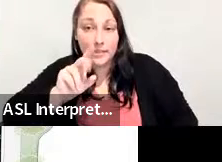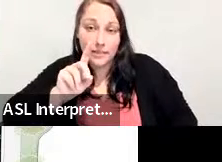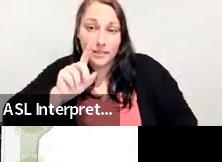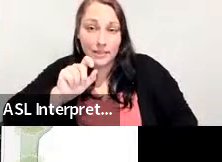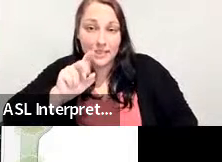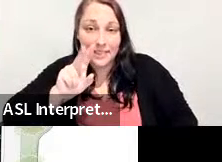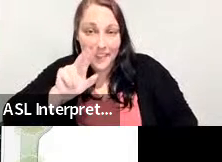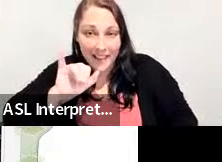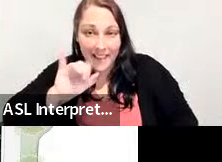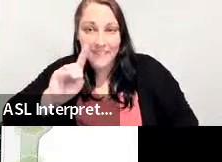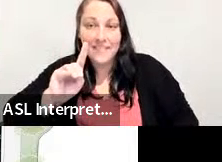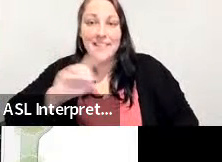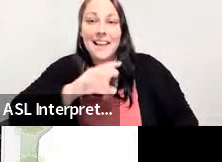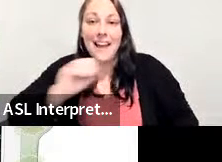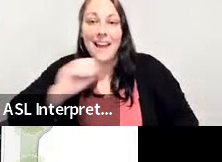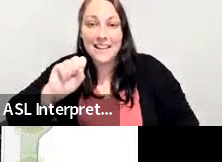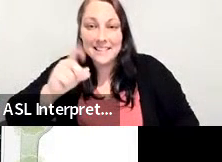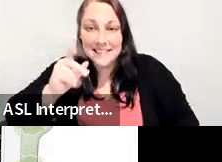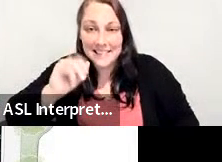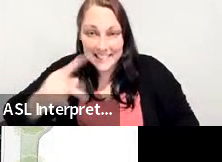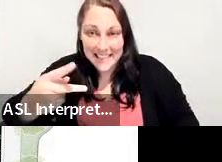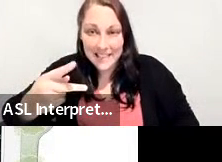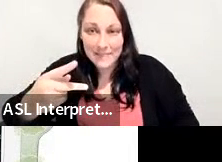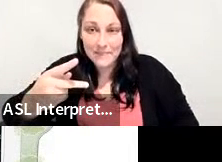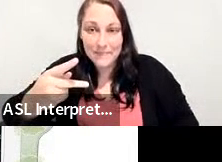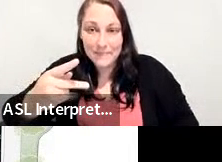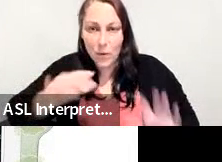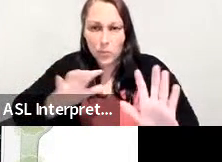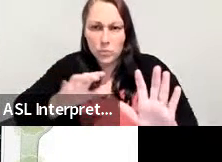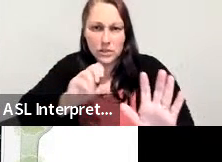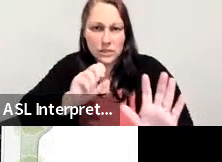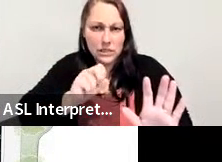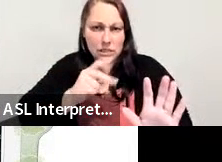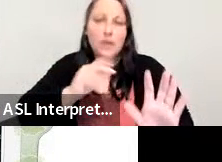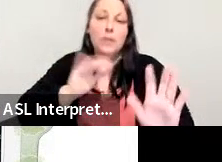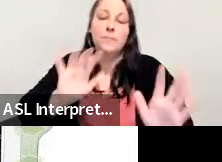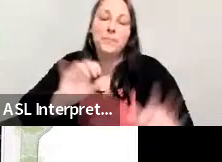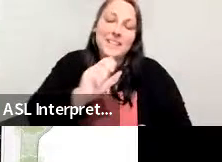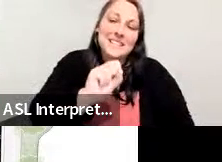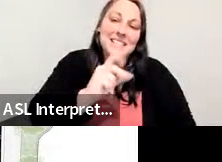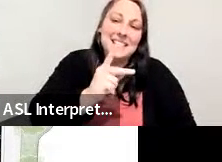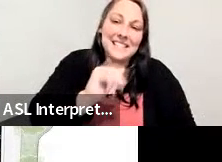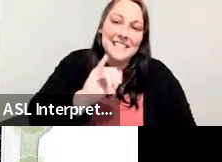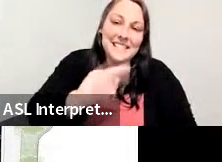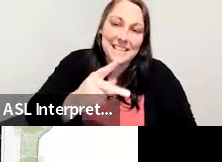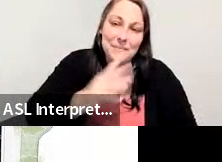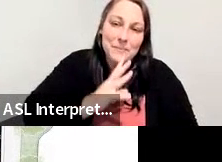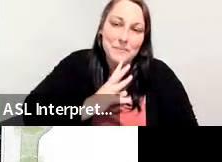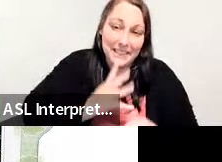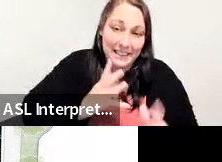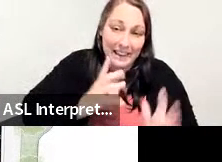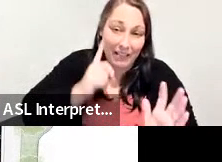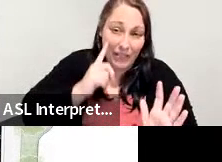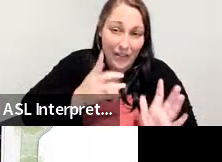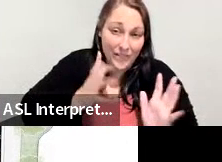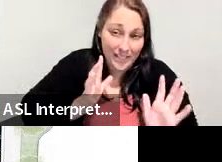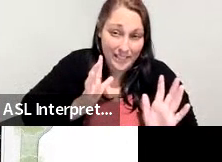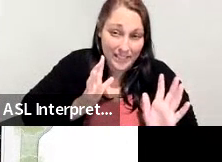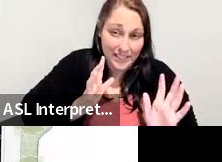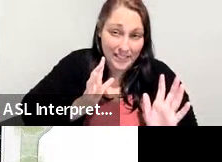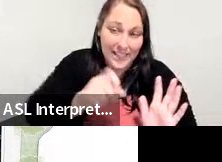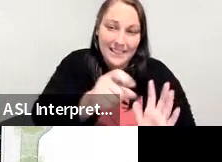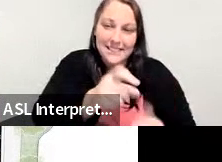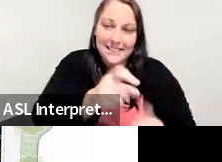life, and I'm constantly, is that Skip speaking? I'm sorry. It was. Go ahead. I'm done. It was,